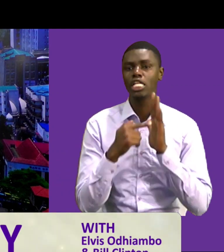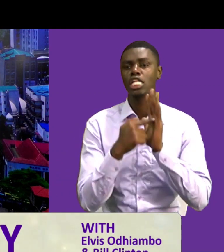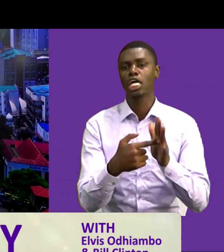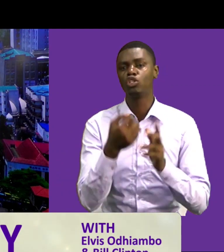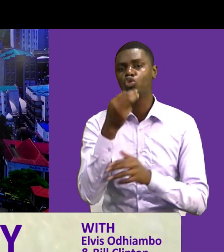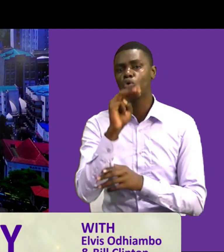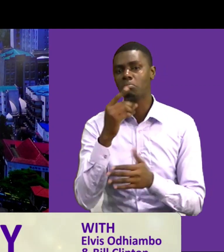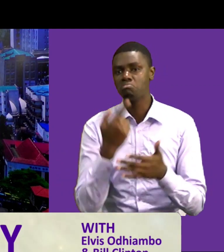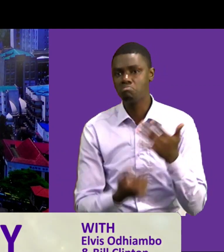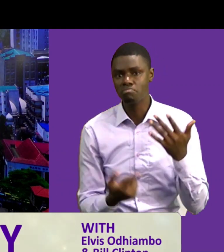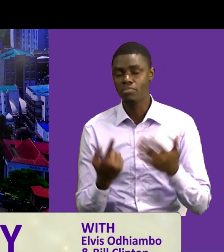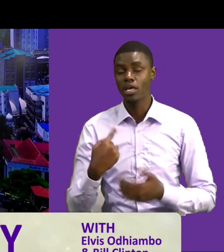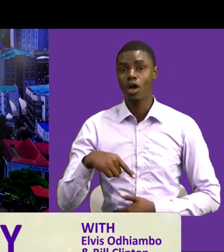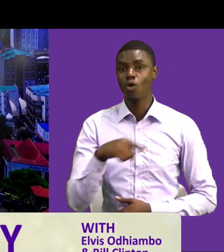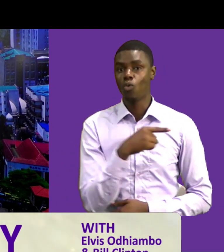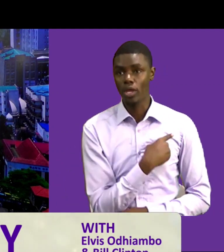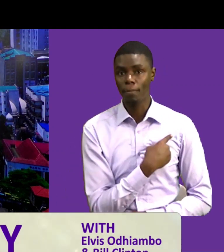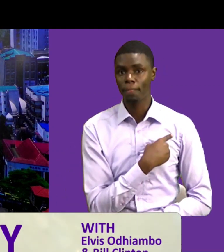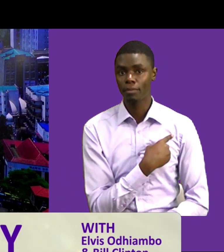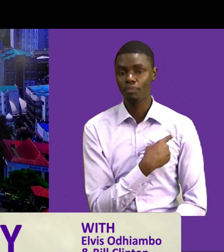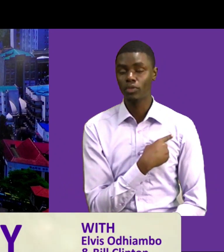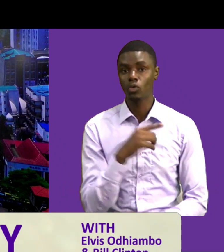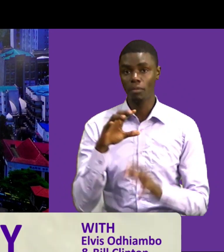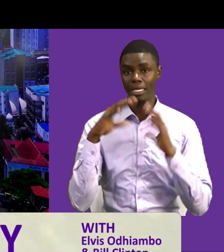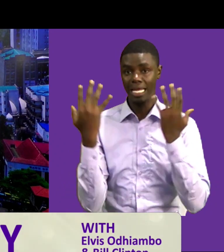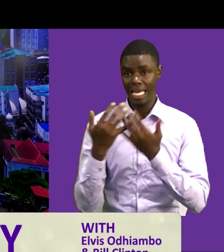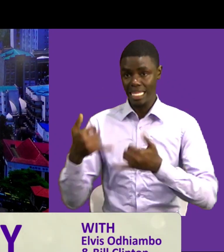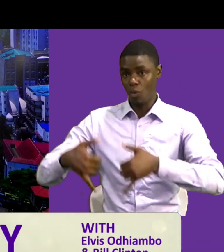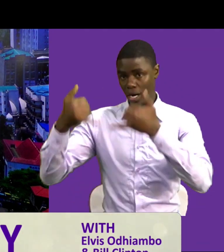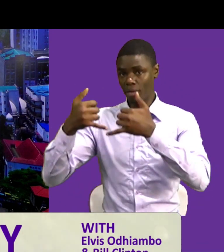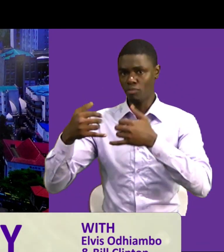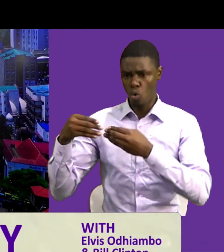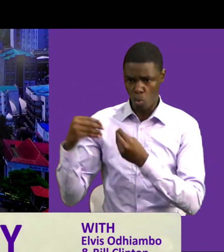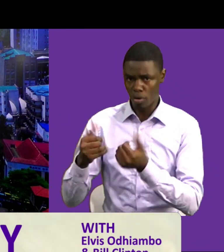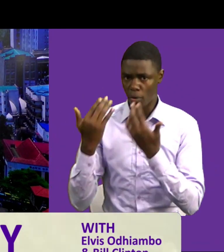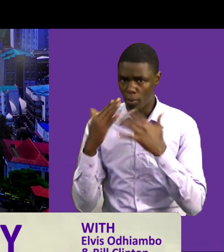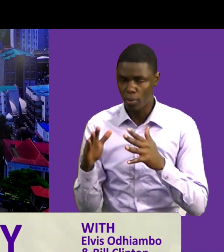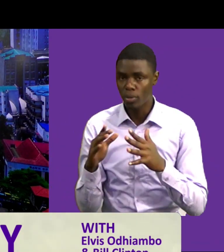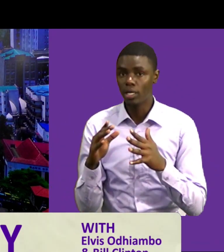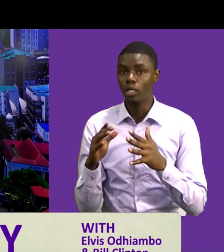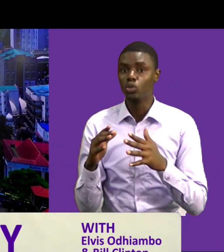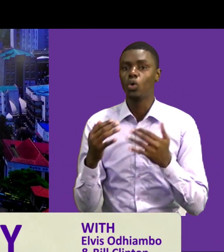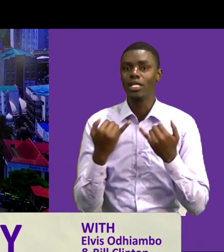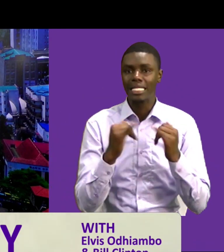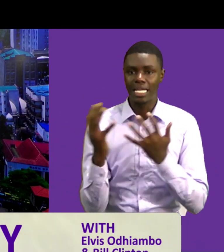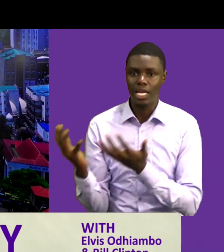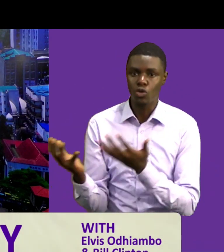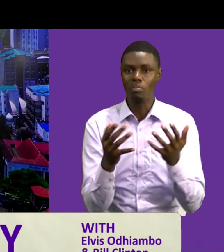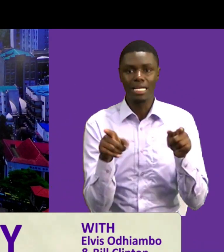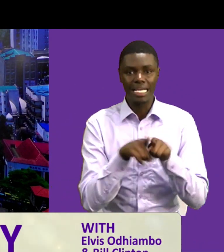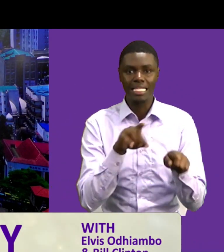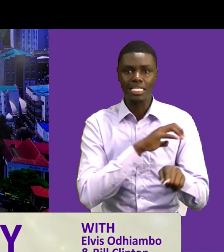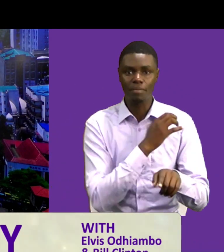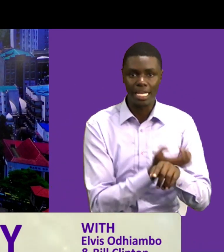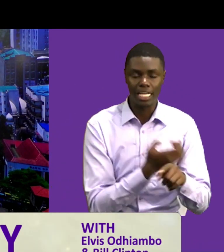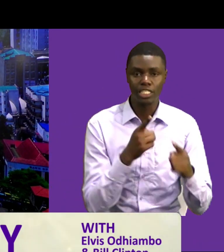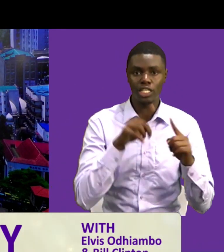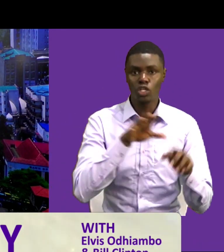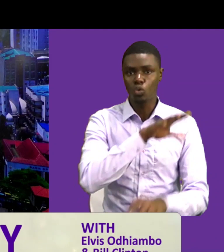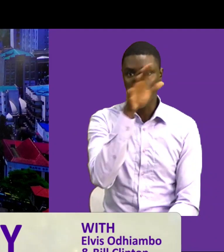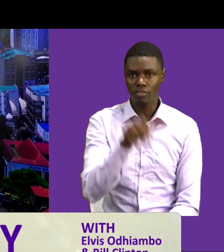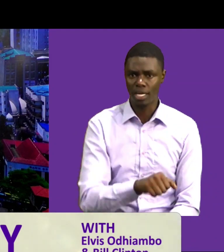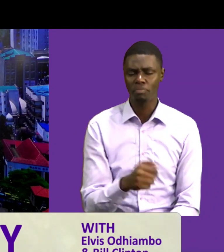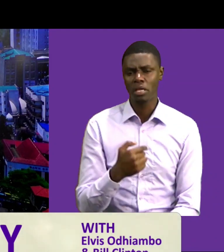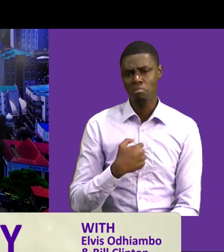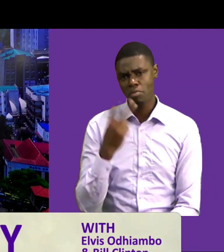them that we have been in the World Cup and we did this and this. So they try to bring the same energy to Africa.